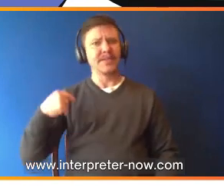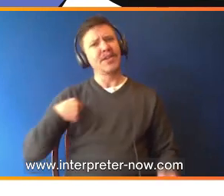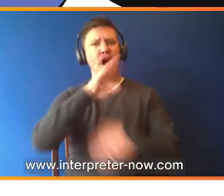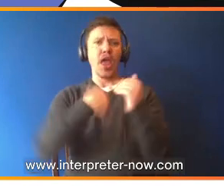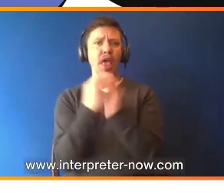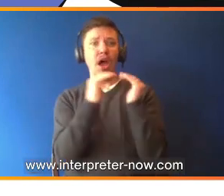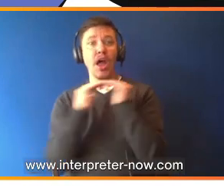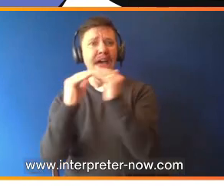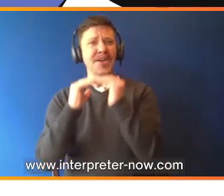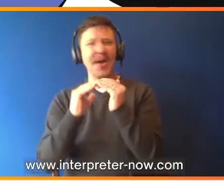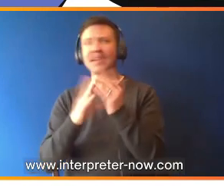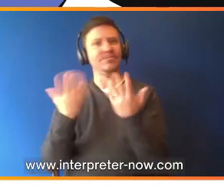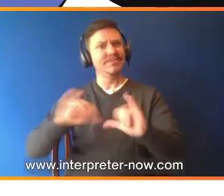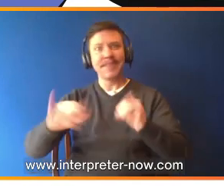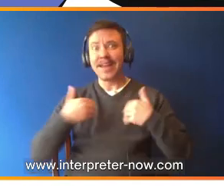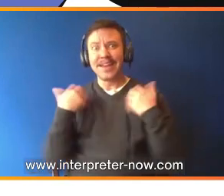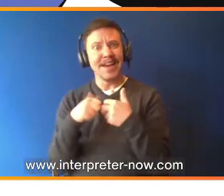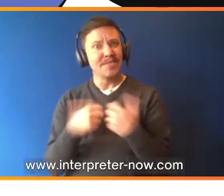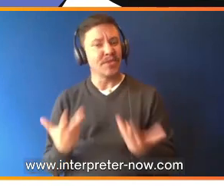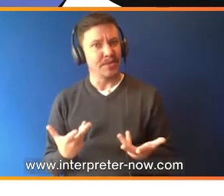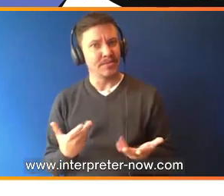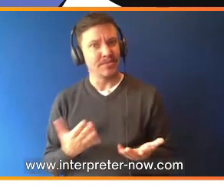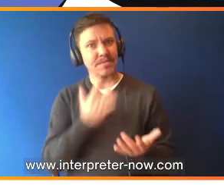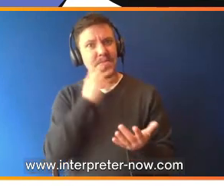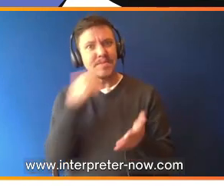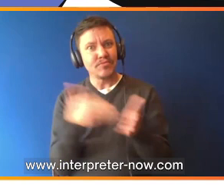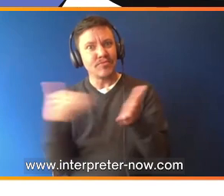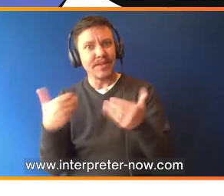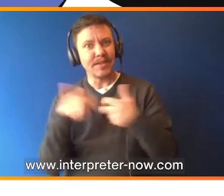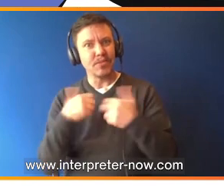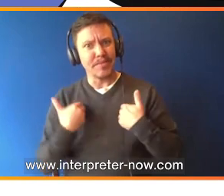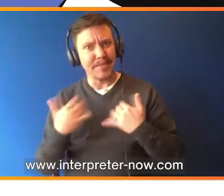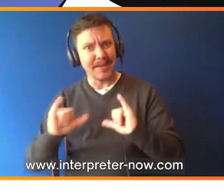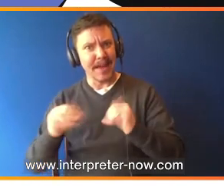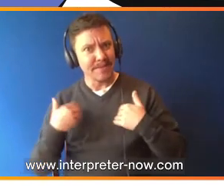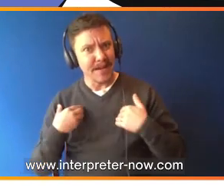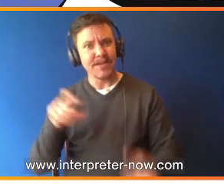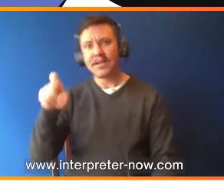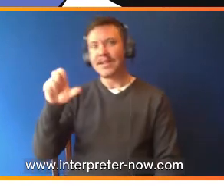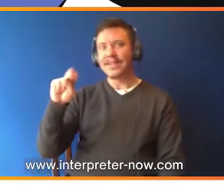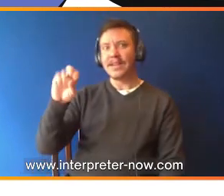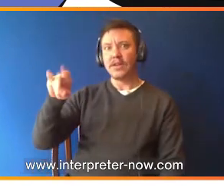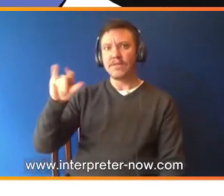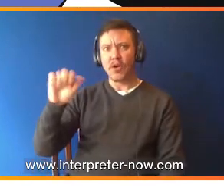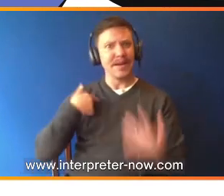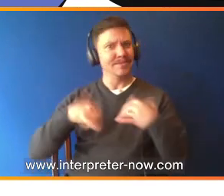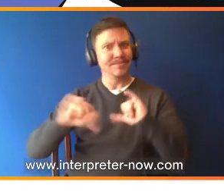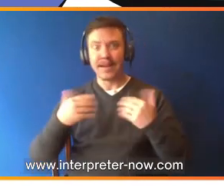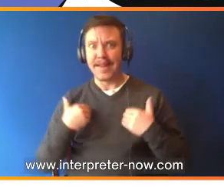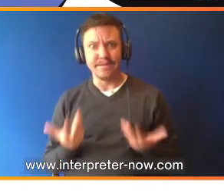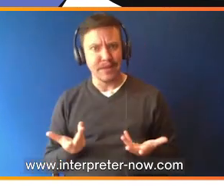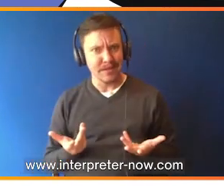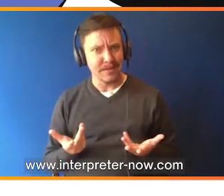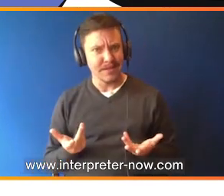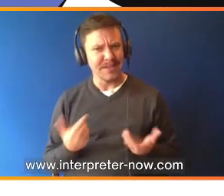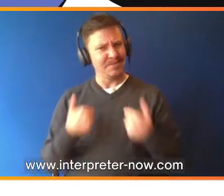about Scandinavian exceptionalism, meaning we're a socialist country. Everyone's equal. And they have problems too.